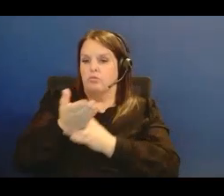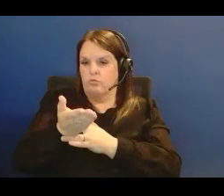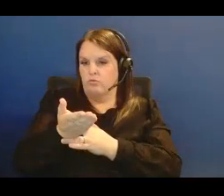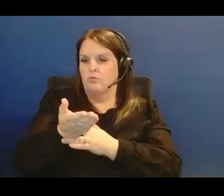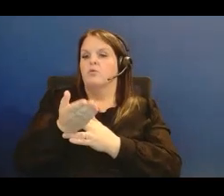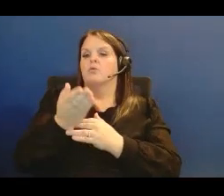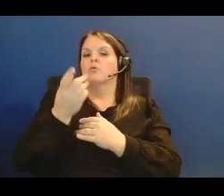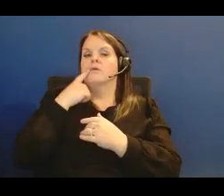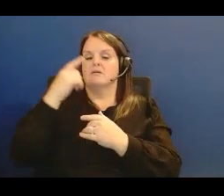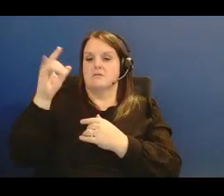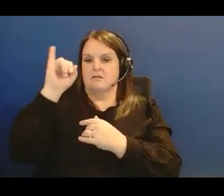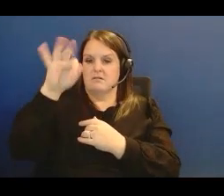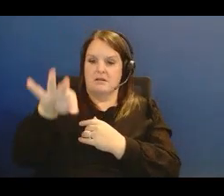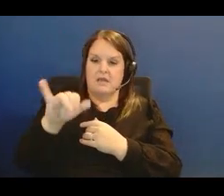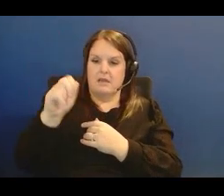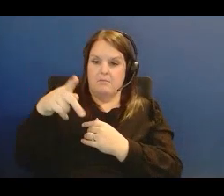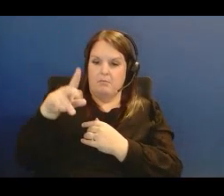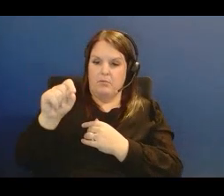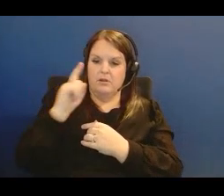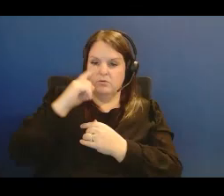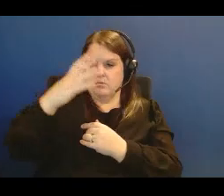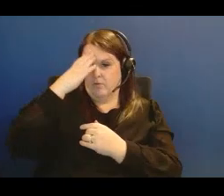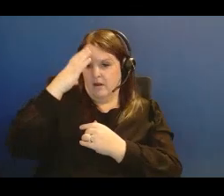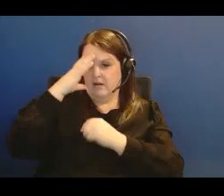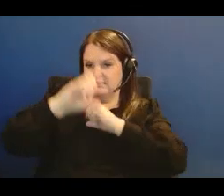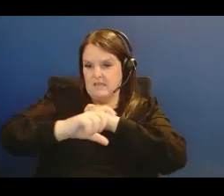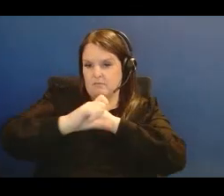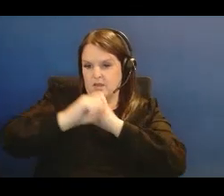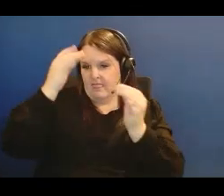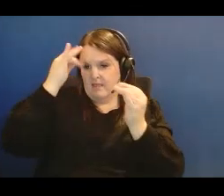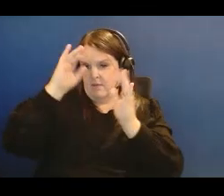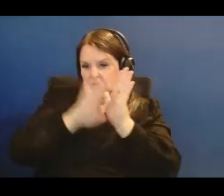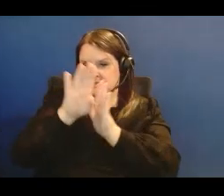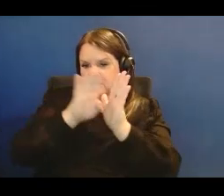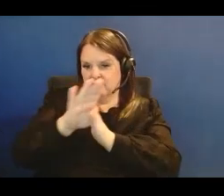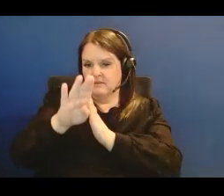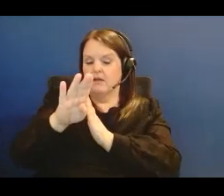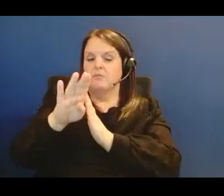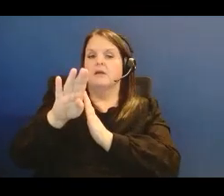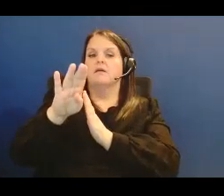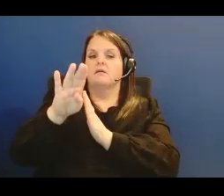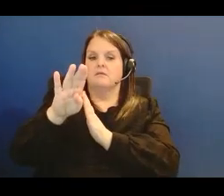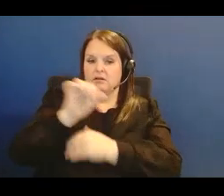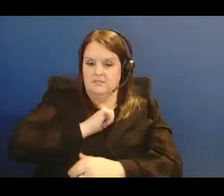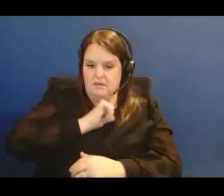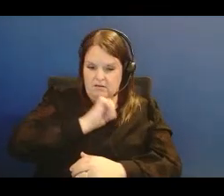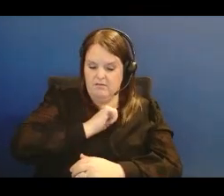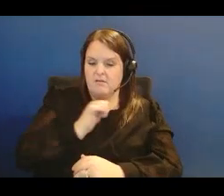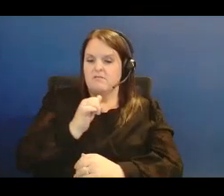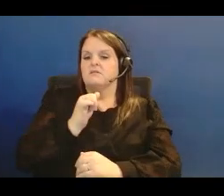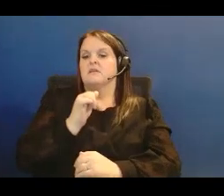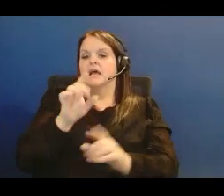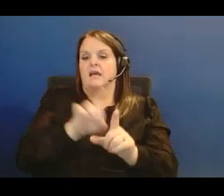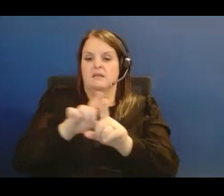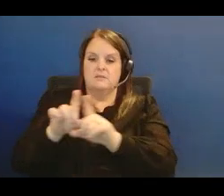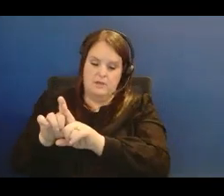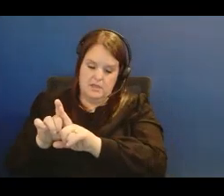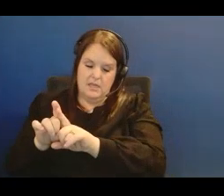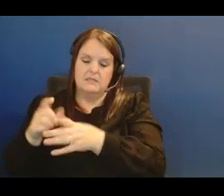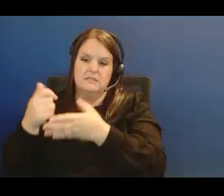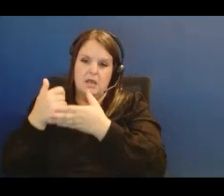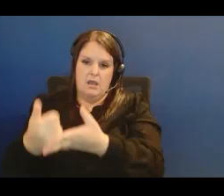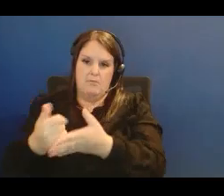giving input into awareness campaigns, by considering developing awareness campaigns ourselves, as well as helping